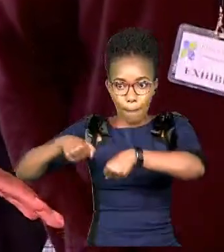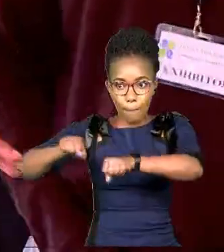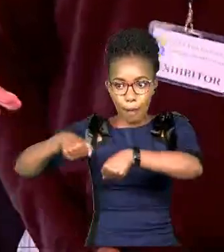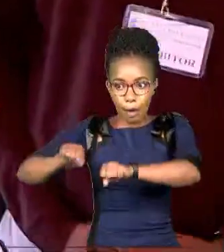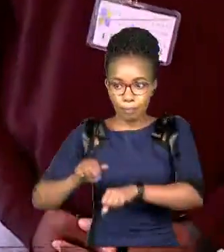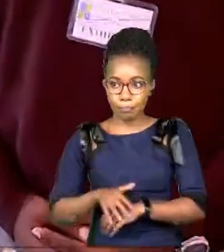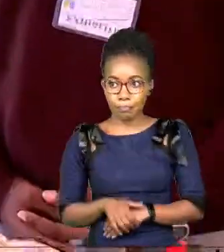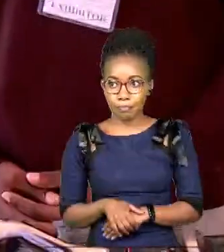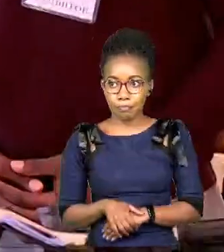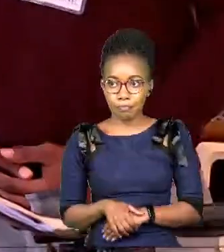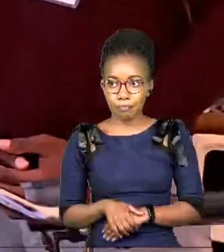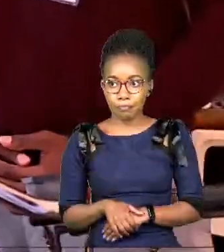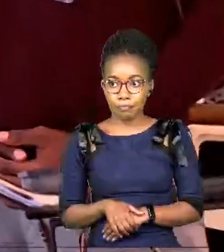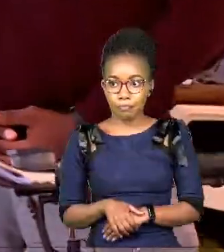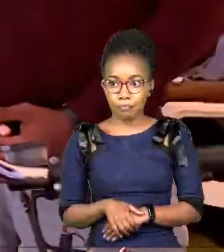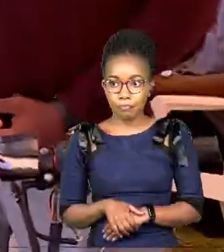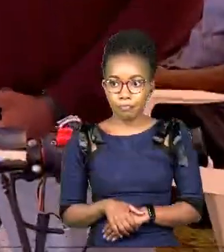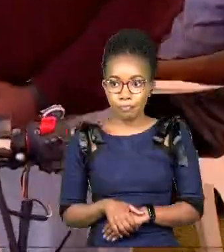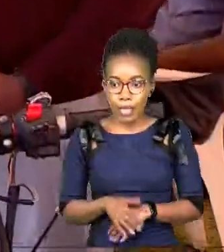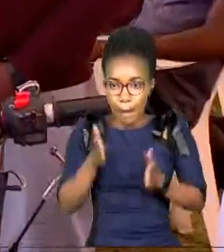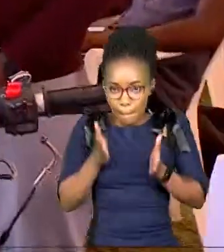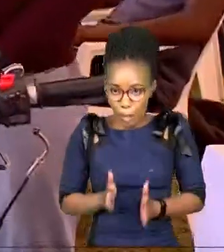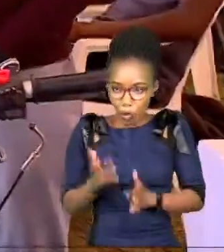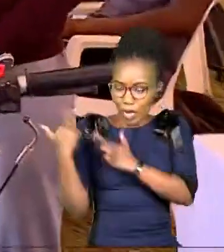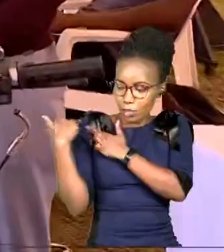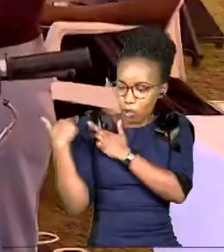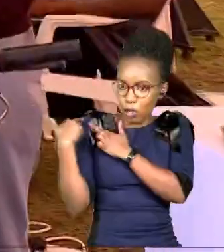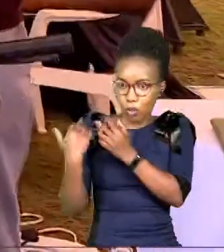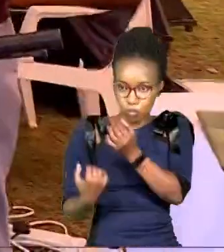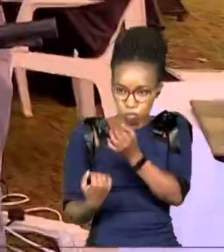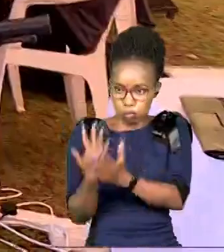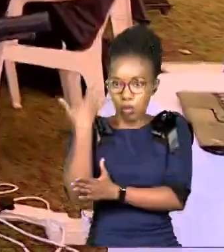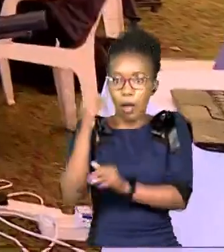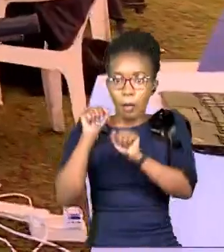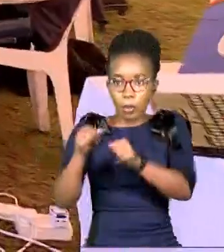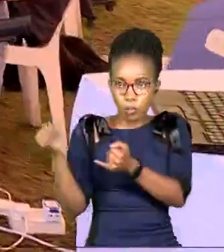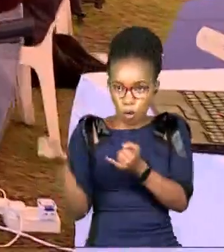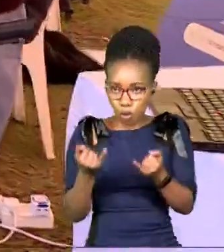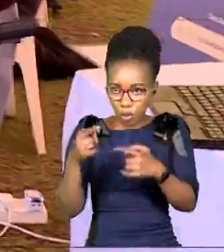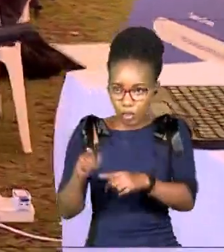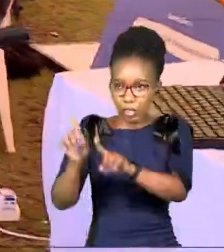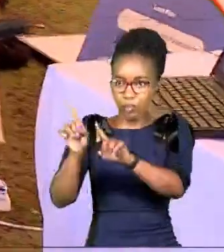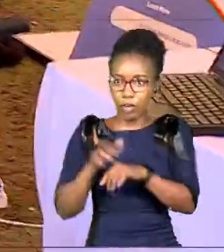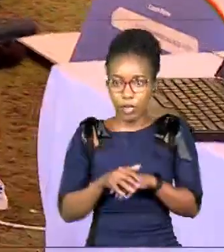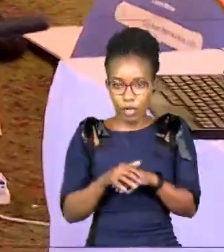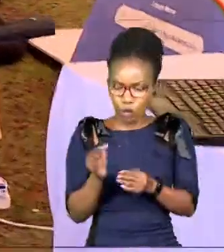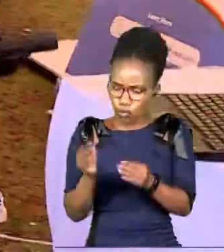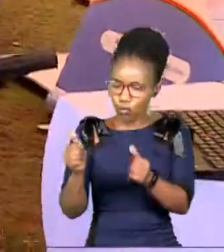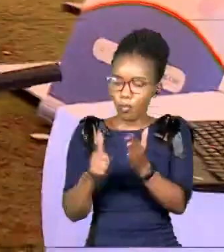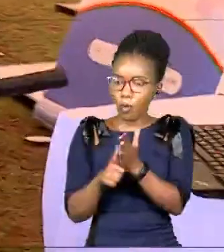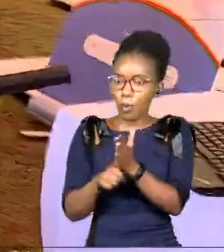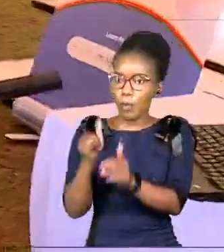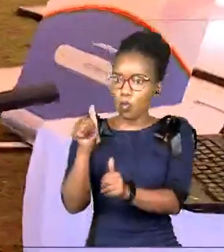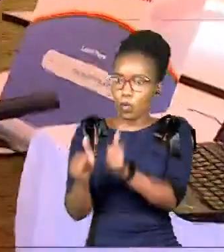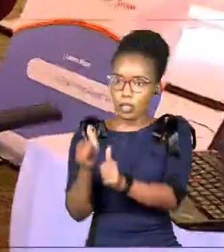joining me is the innovator, the man and the brains behind this project. Maybe you can introduce yourself and tell us what problem are you trying to solve with